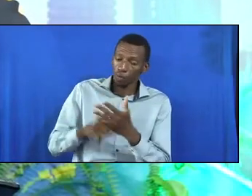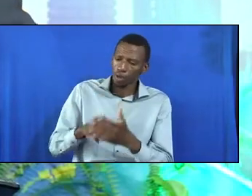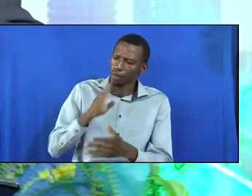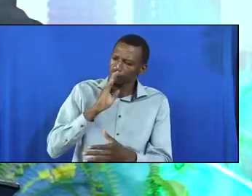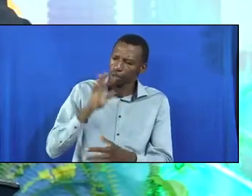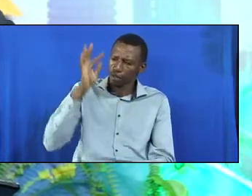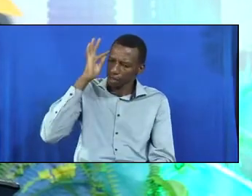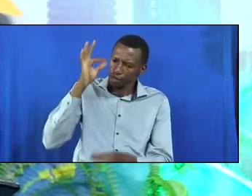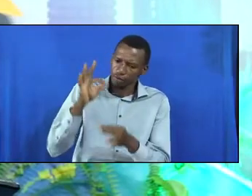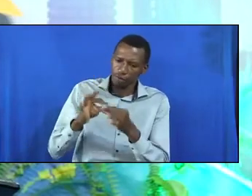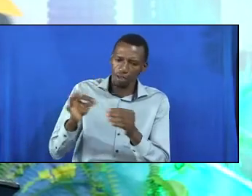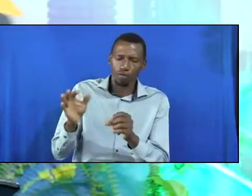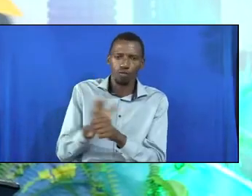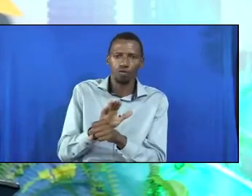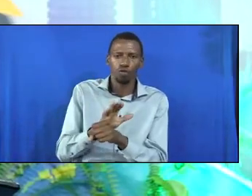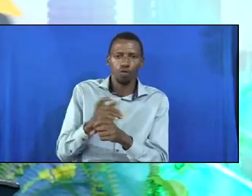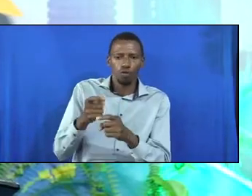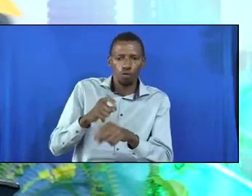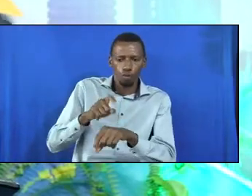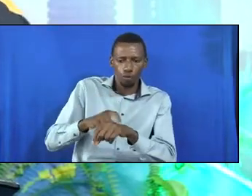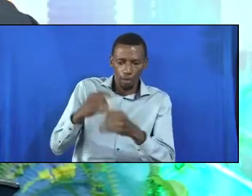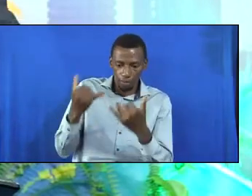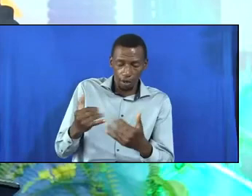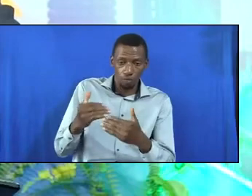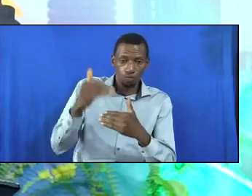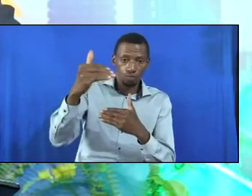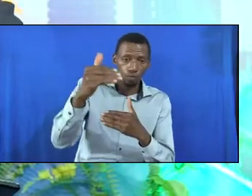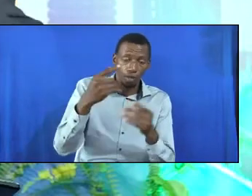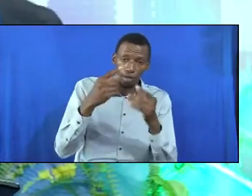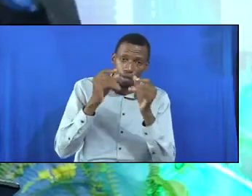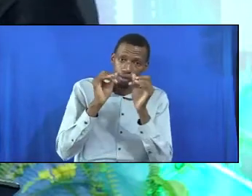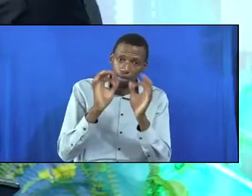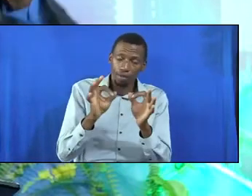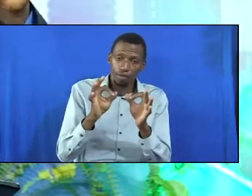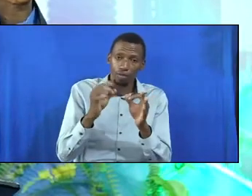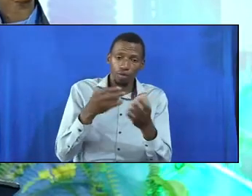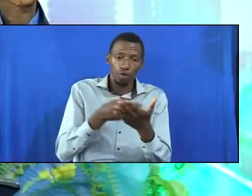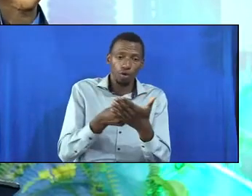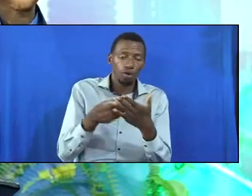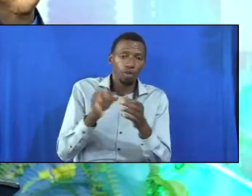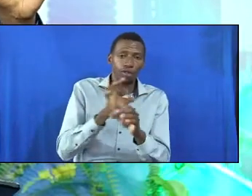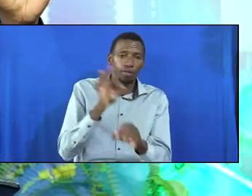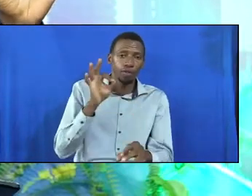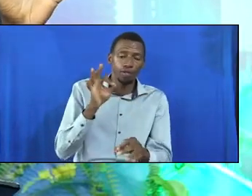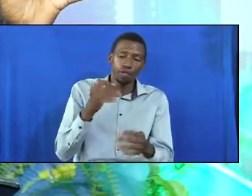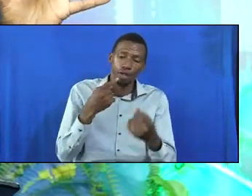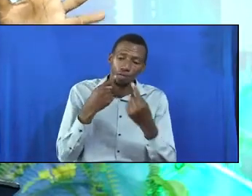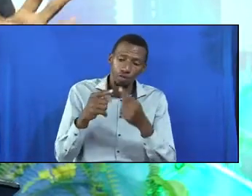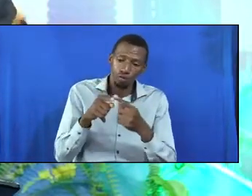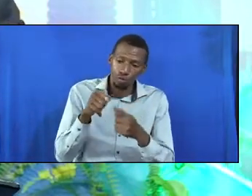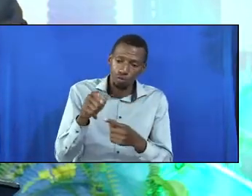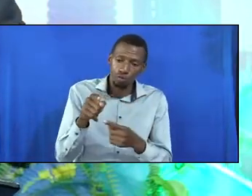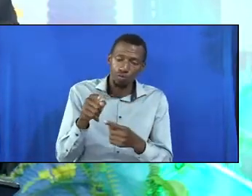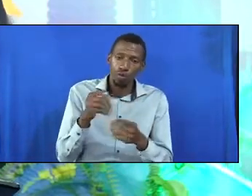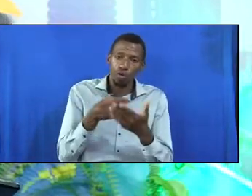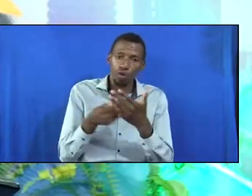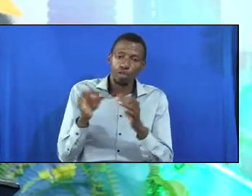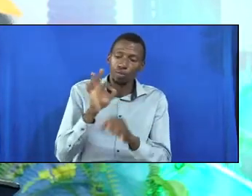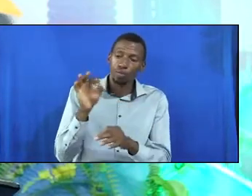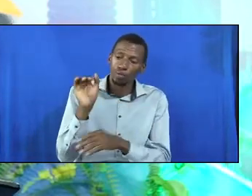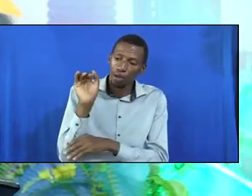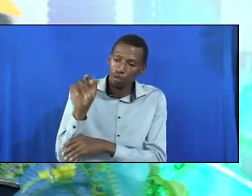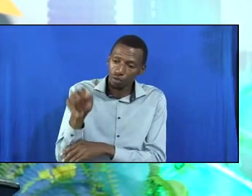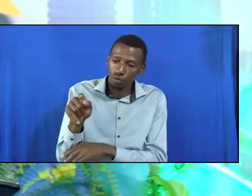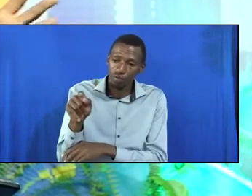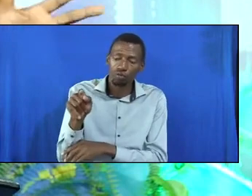onwards. If the Holy Spirit has spoken to you and is telling you, return what you had robbed of God, I work under